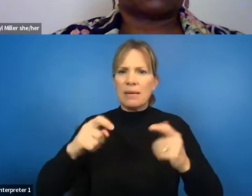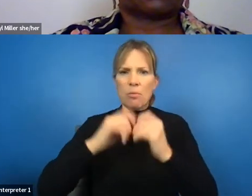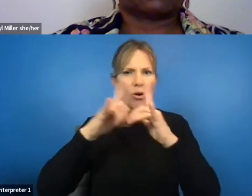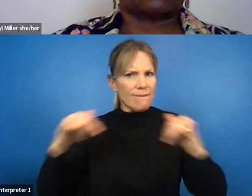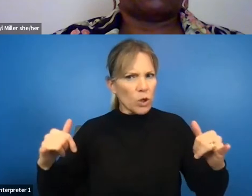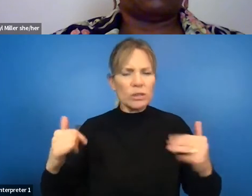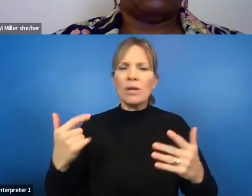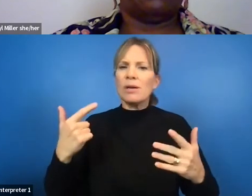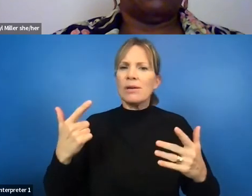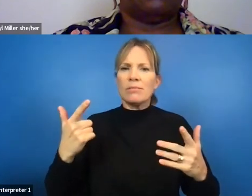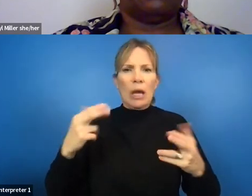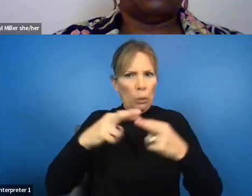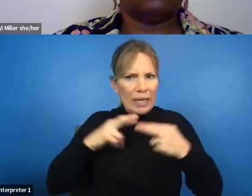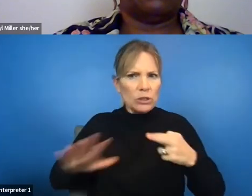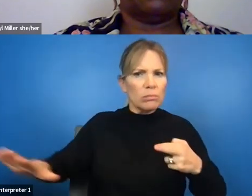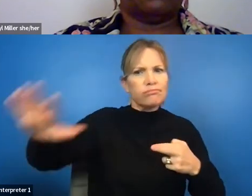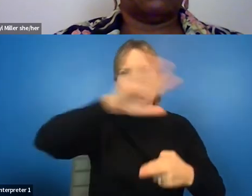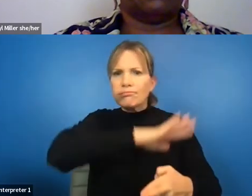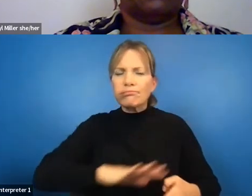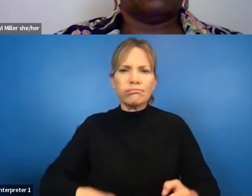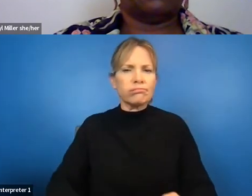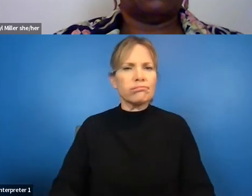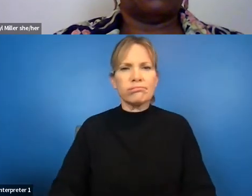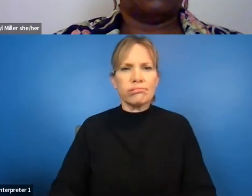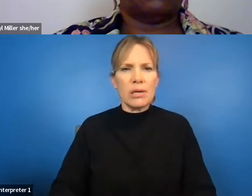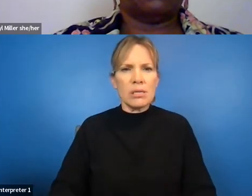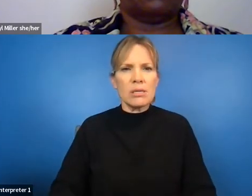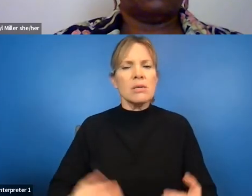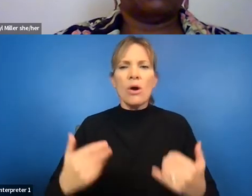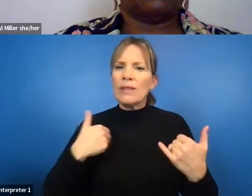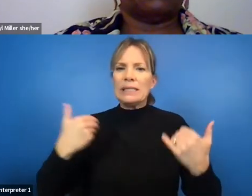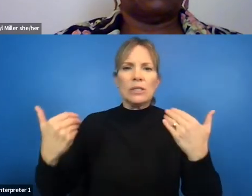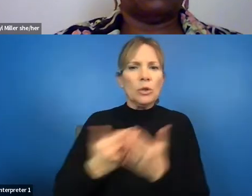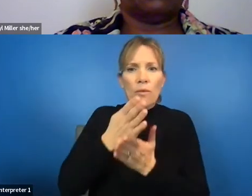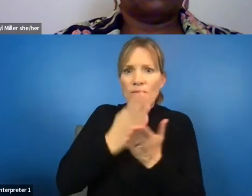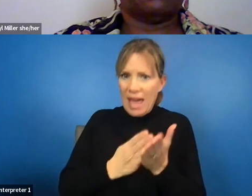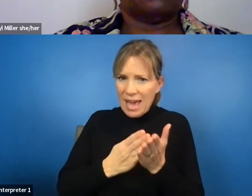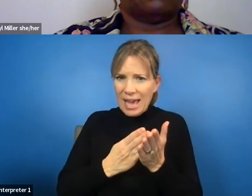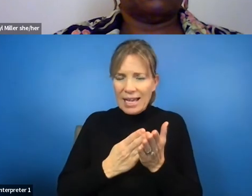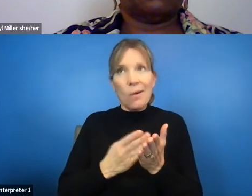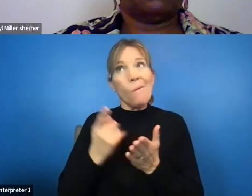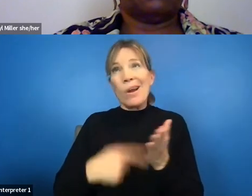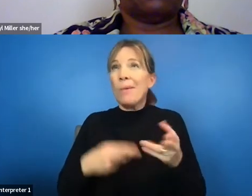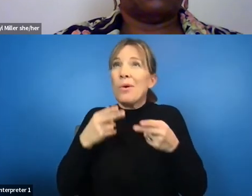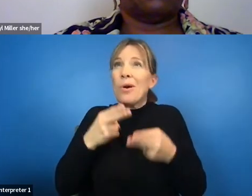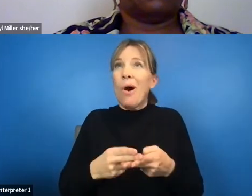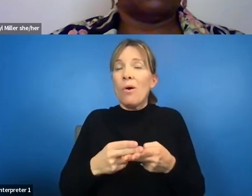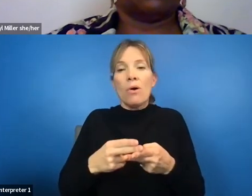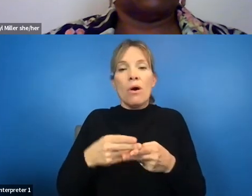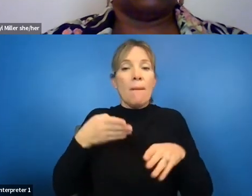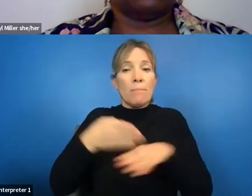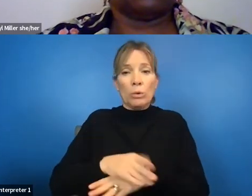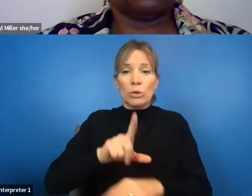on a regional level. We are entering a new phase of what I would say is a post